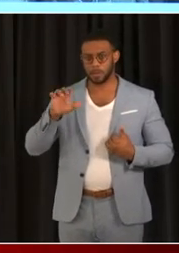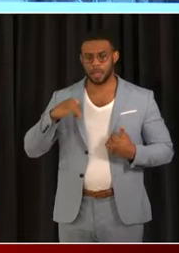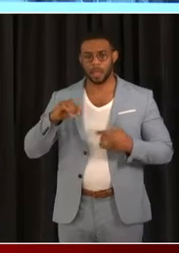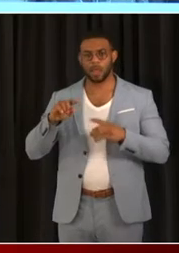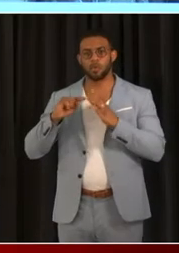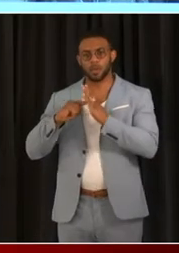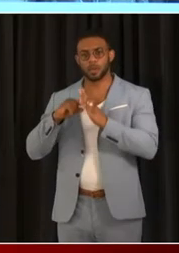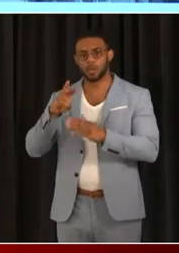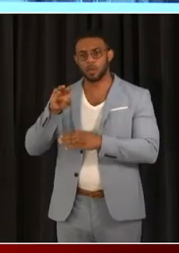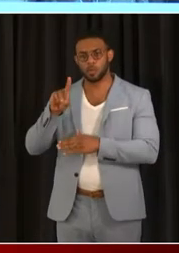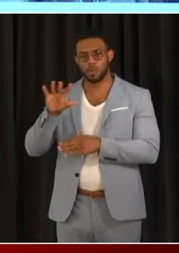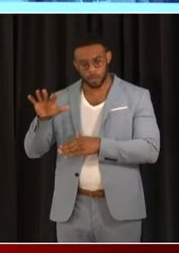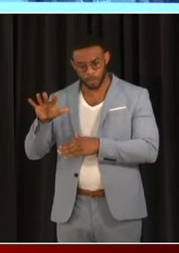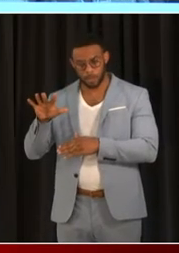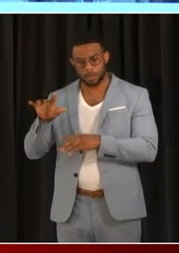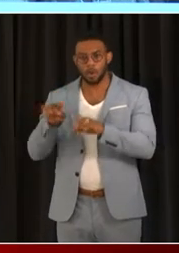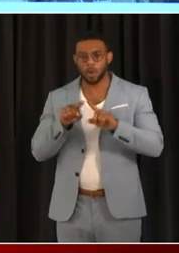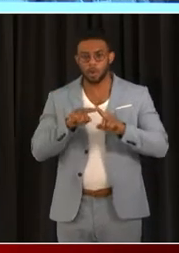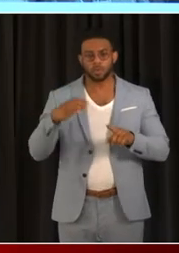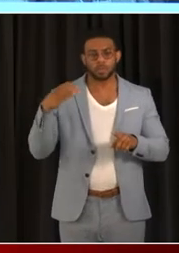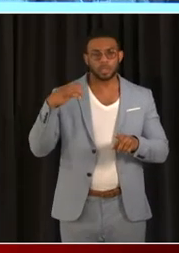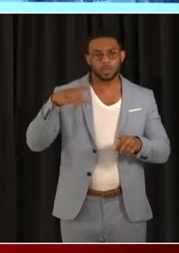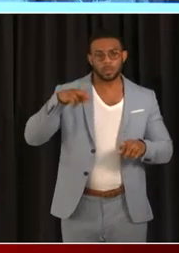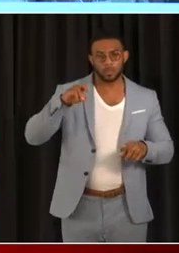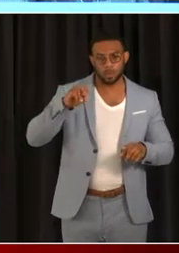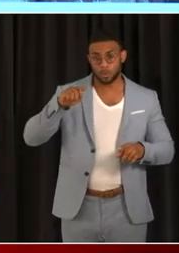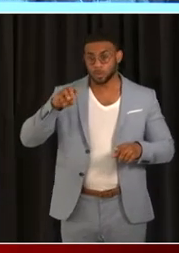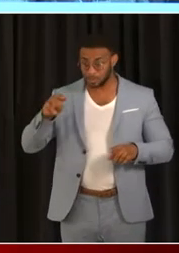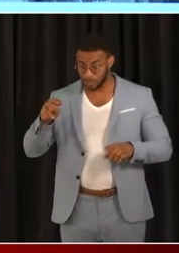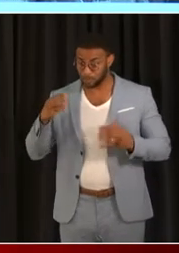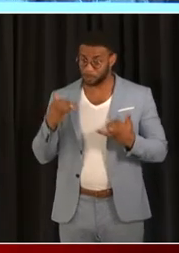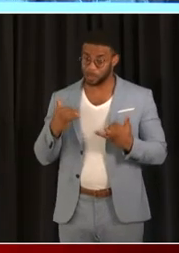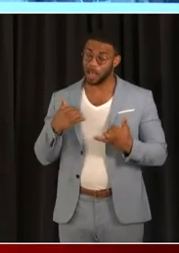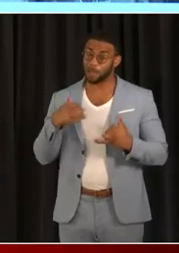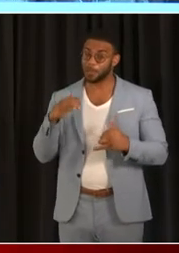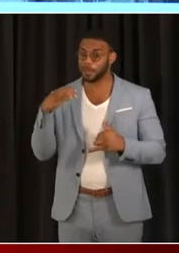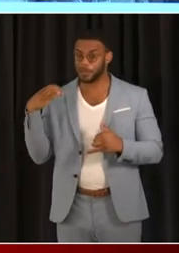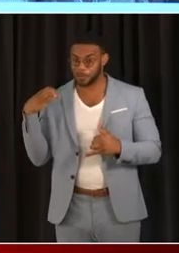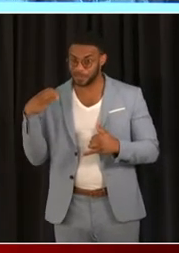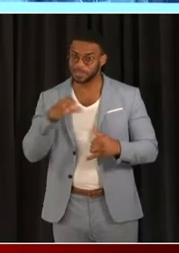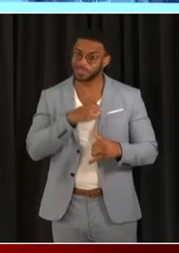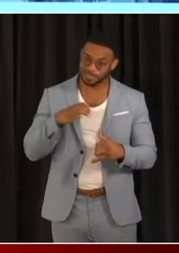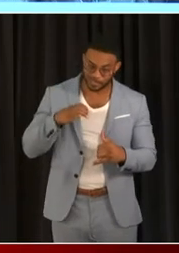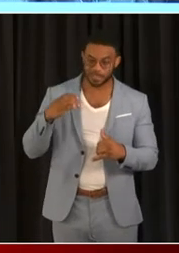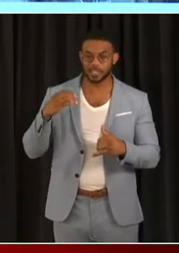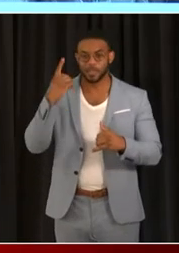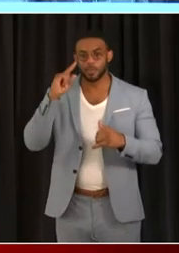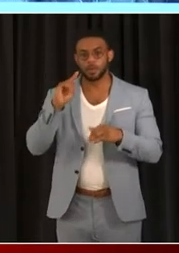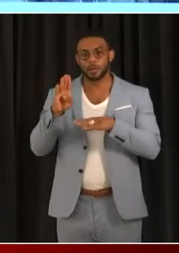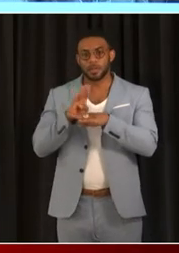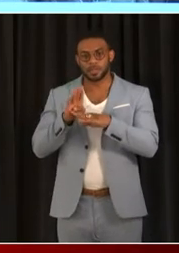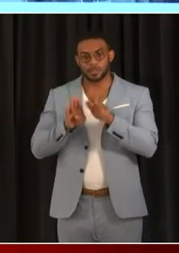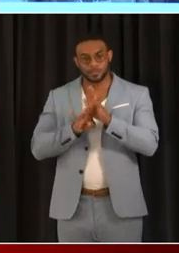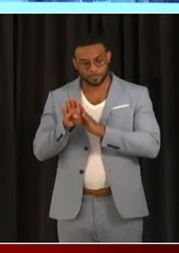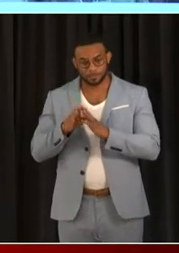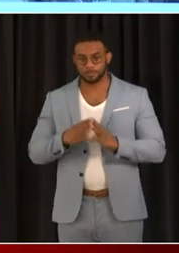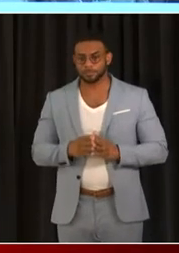Columbia and also the Council's Chair Pro Tem. And importantly, I'm the Chair of the Committee on Business and Economic